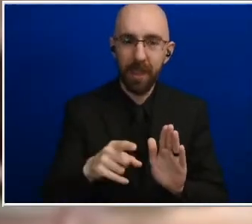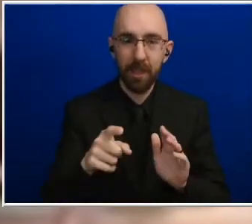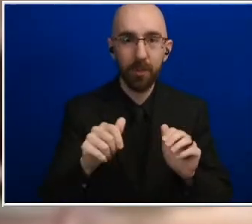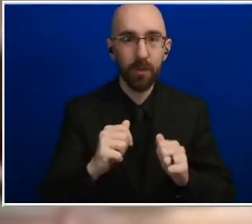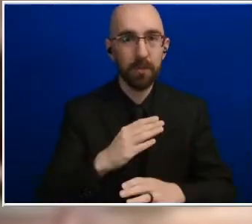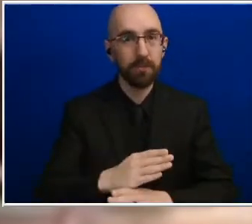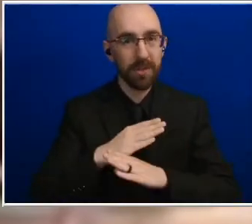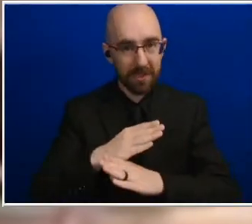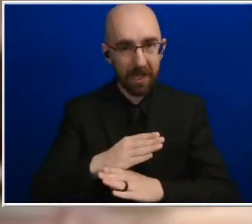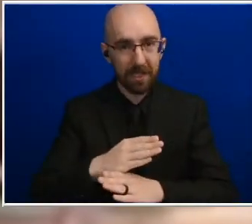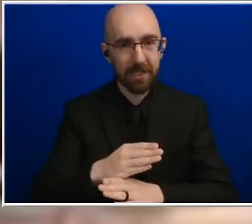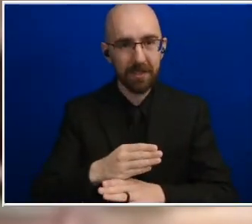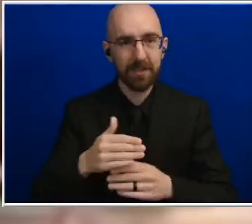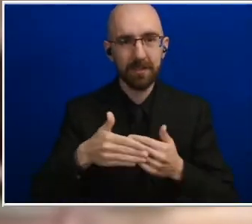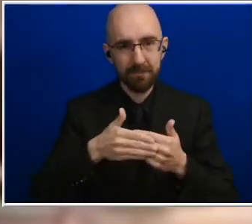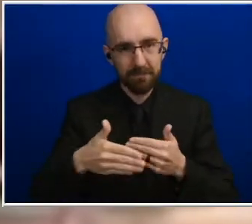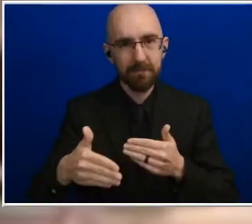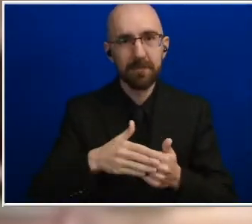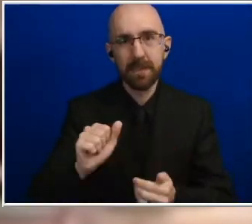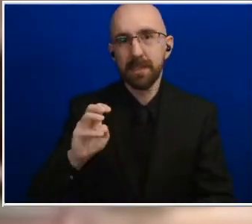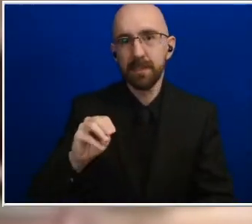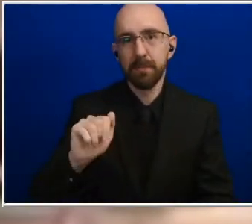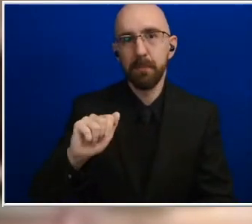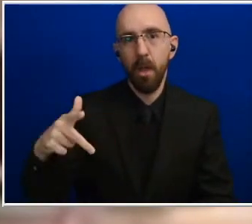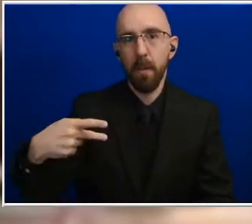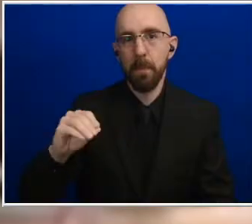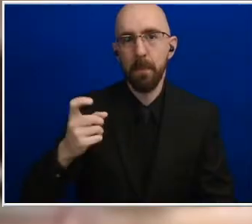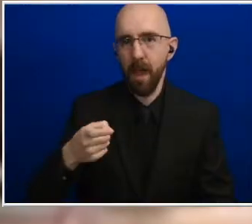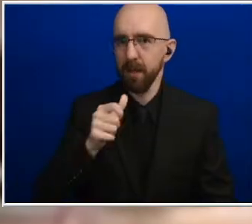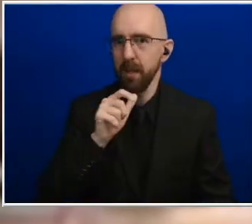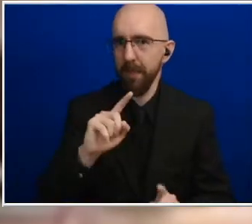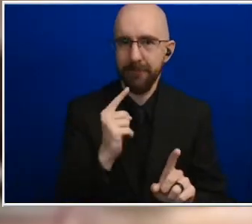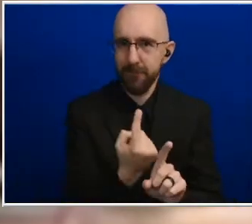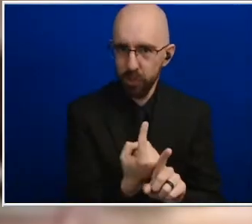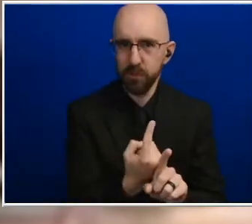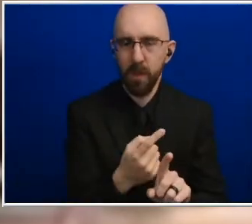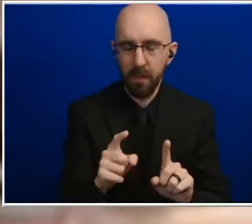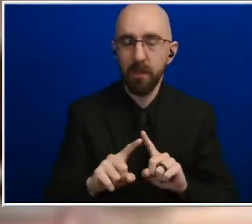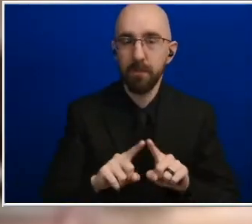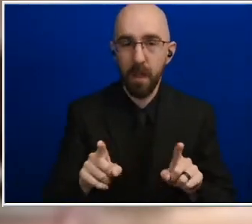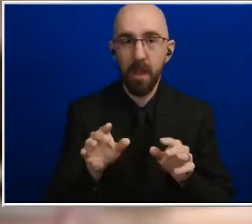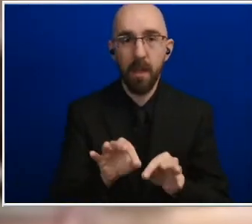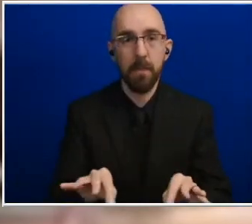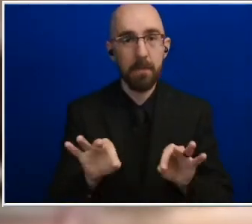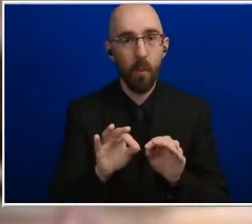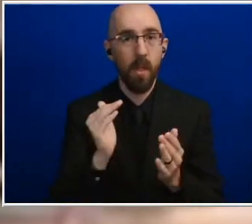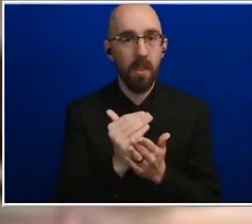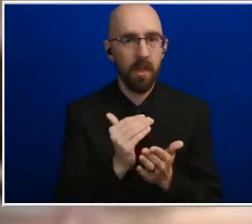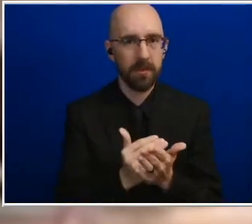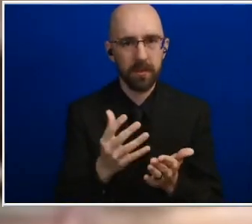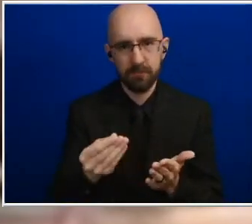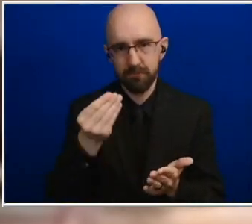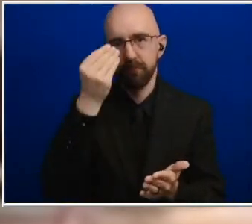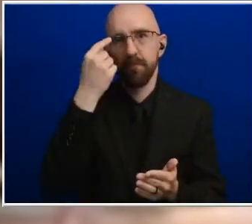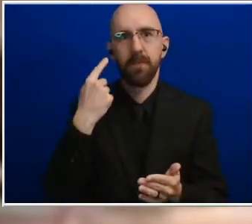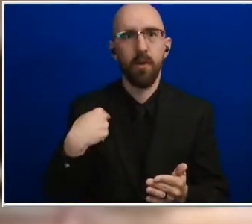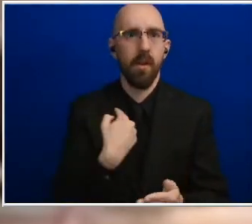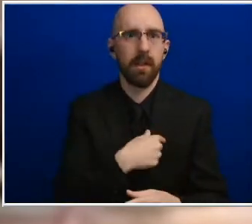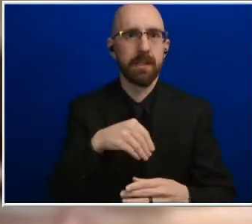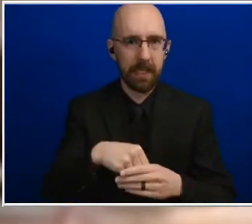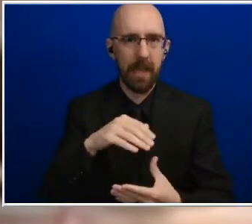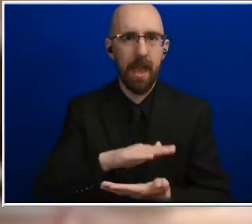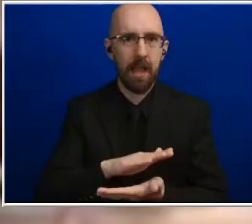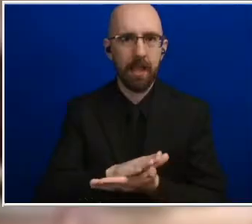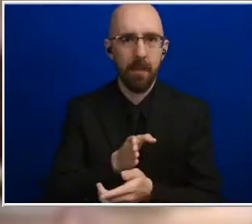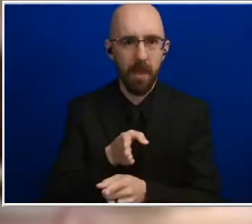against subsequent smallpox. Now, he wasn't the first to do that, but an important lesson for all of us in academia. He was the first to